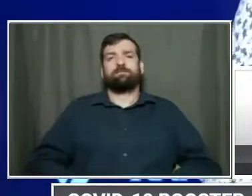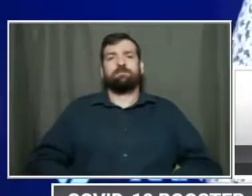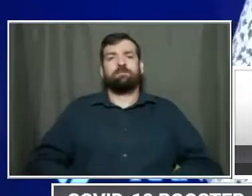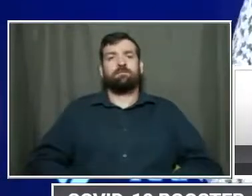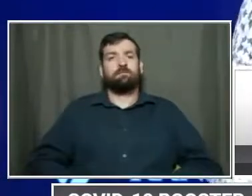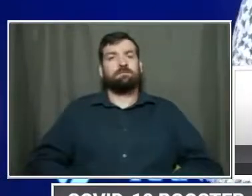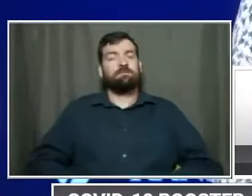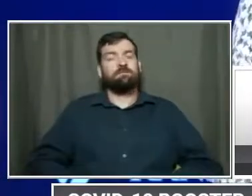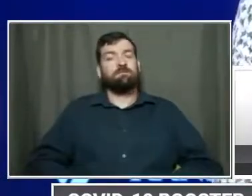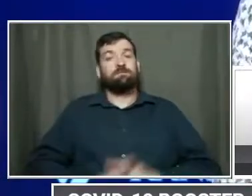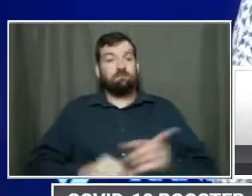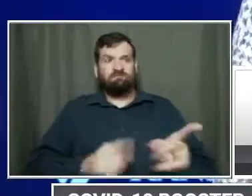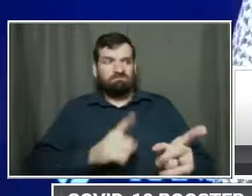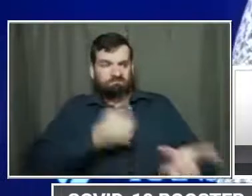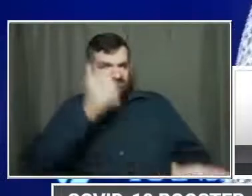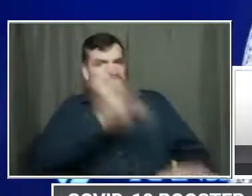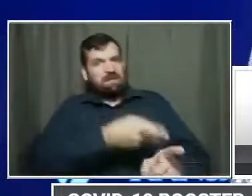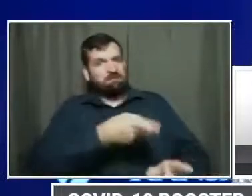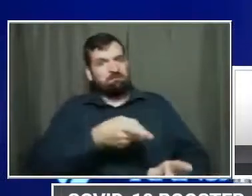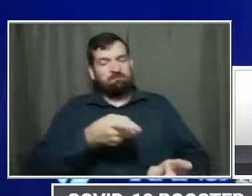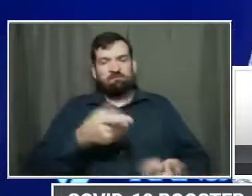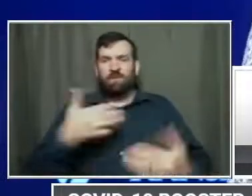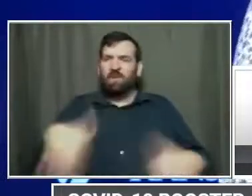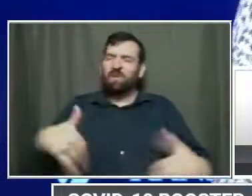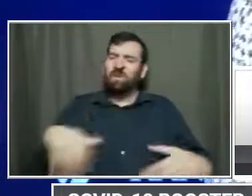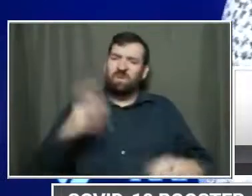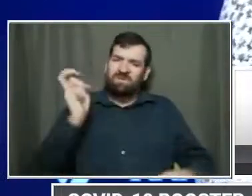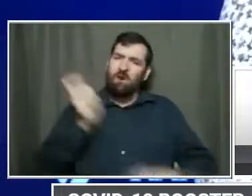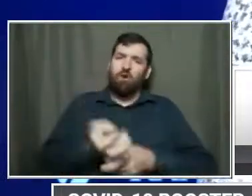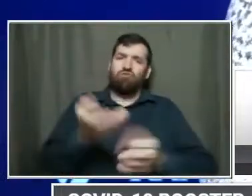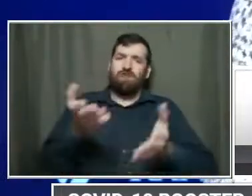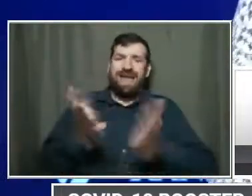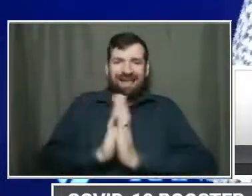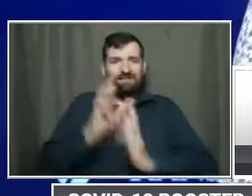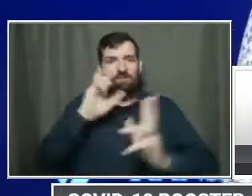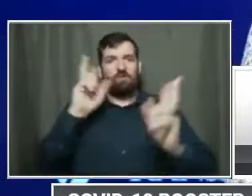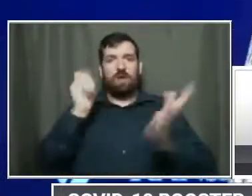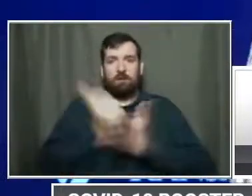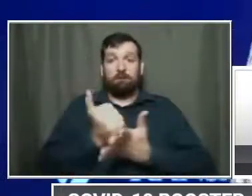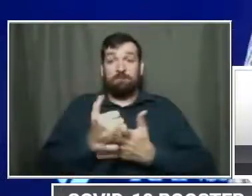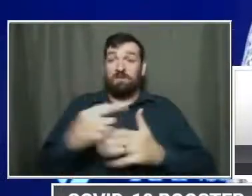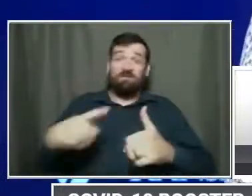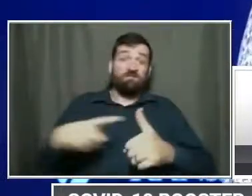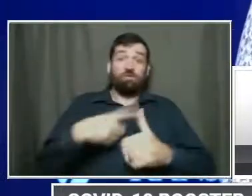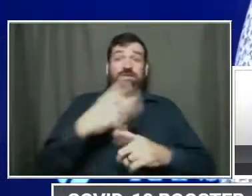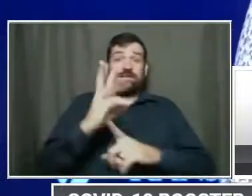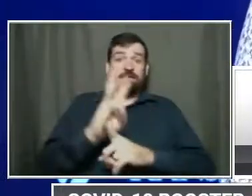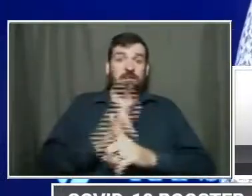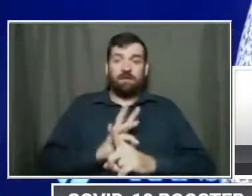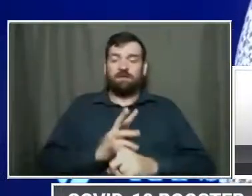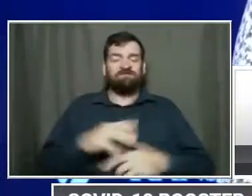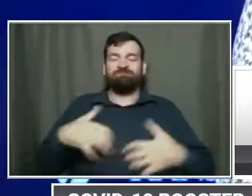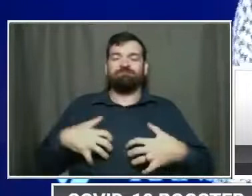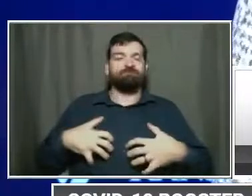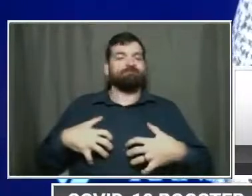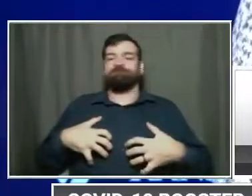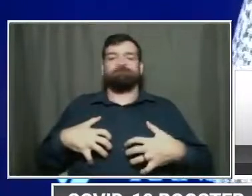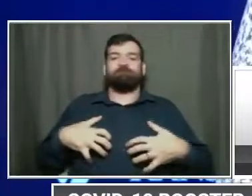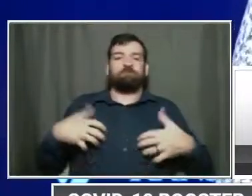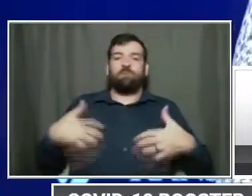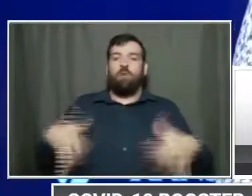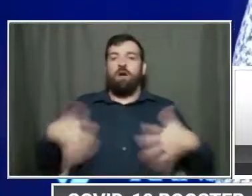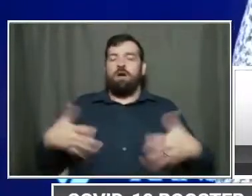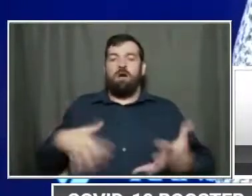nail on the head when he said, it's hard to ask for help. And so for about the first 6 months, I didn't want to. Yeah. I didn't know what to